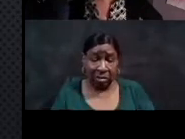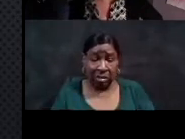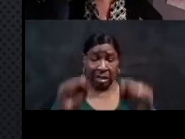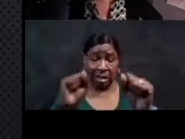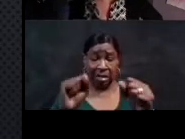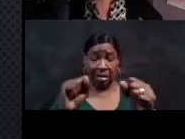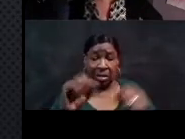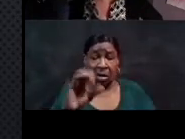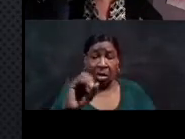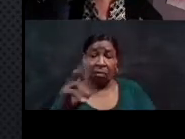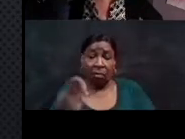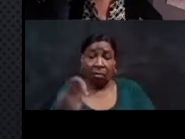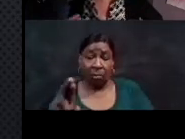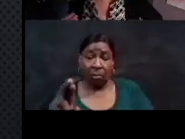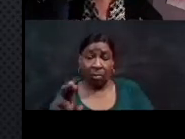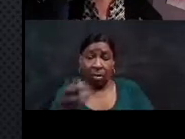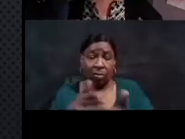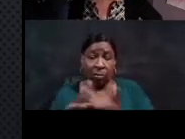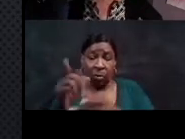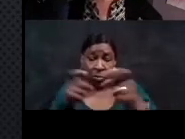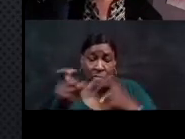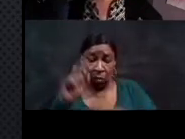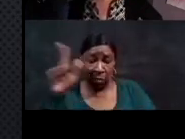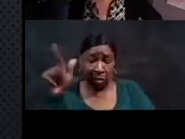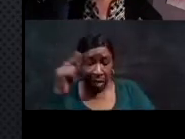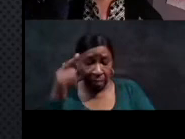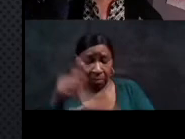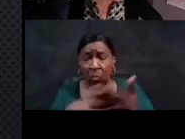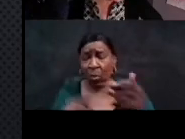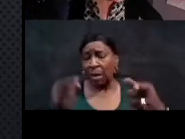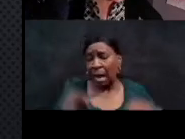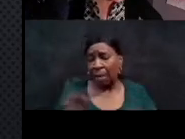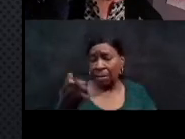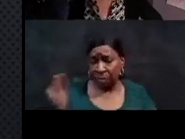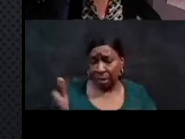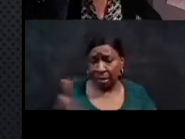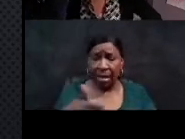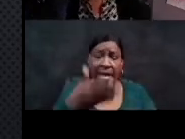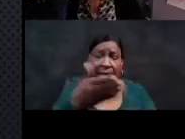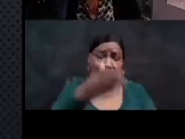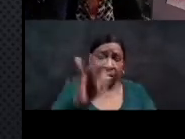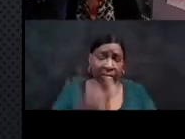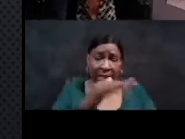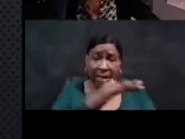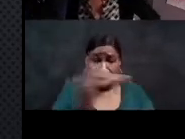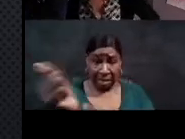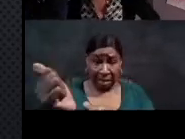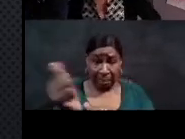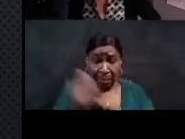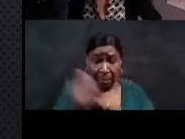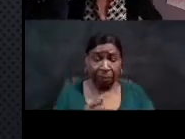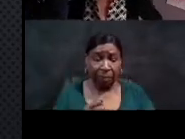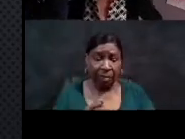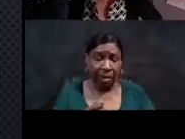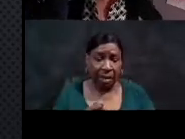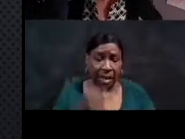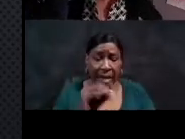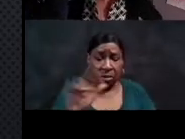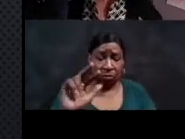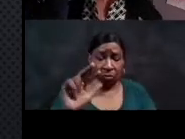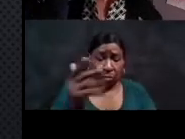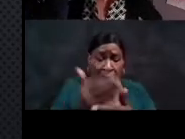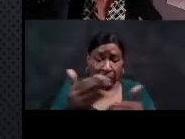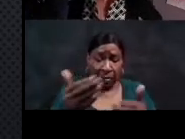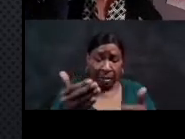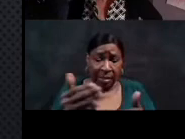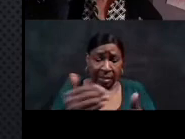the detention industry, what happens there after its departure? And the third thing that I want to